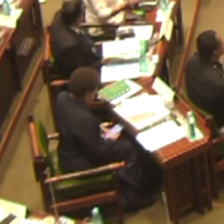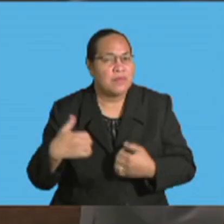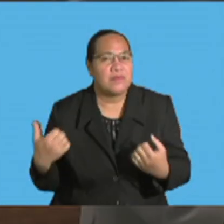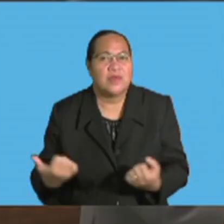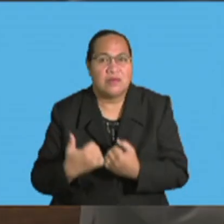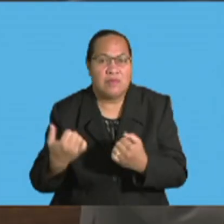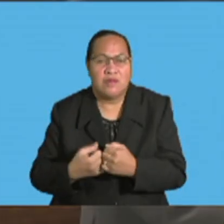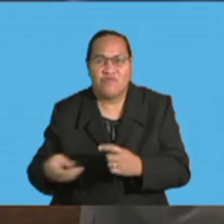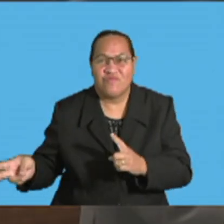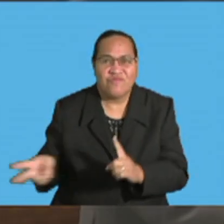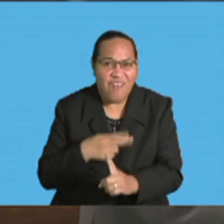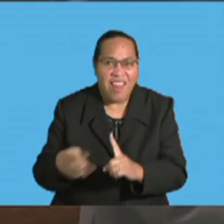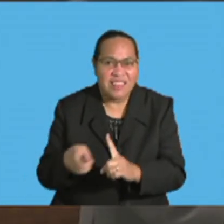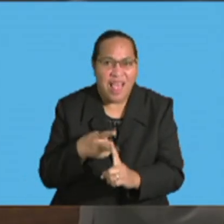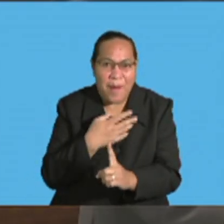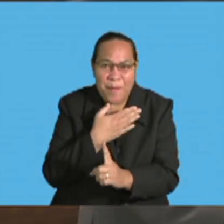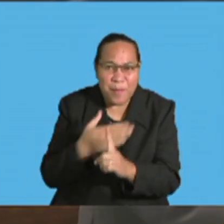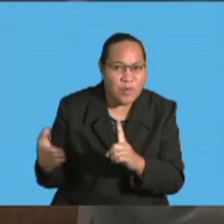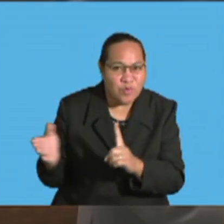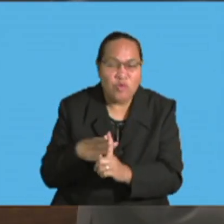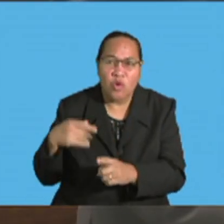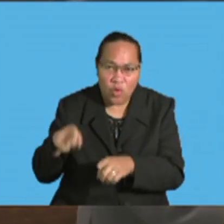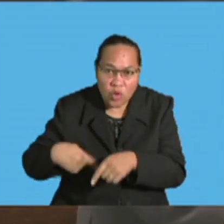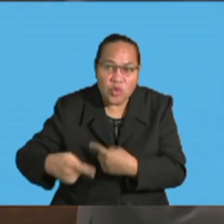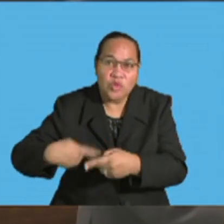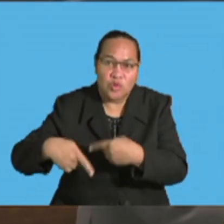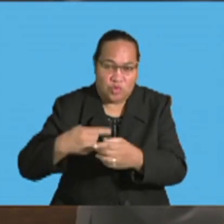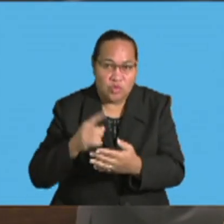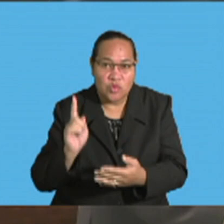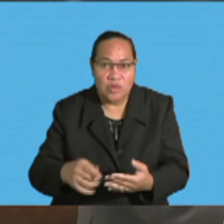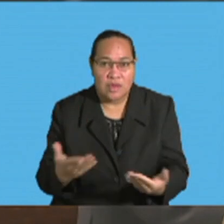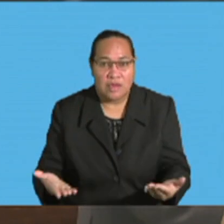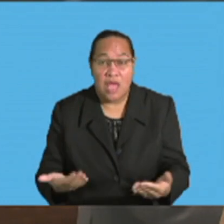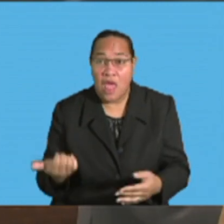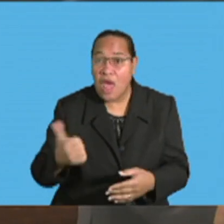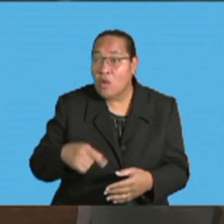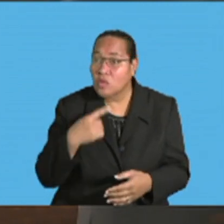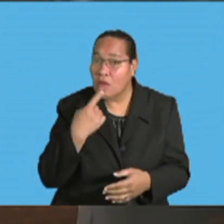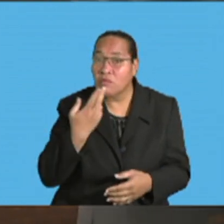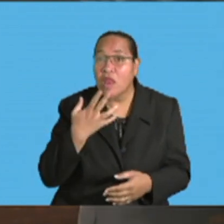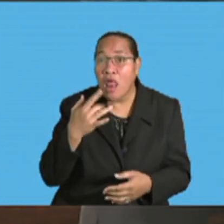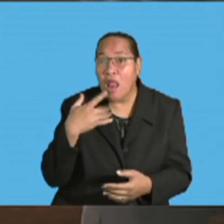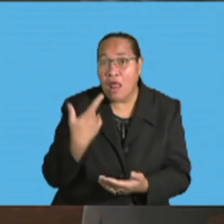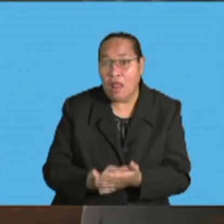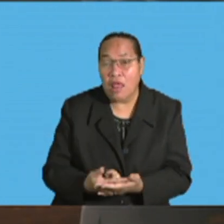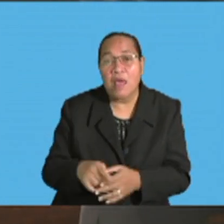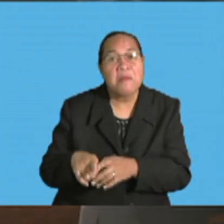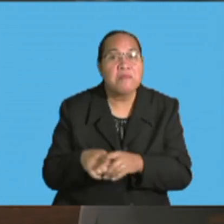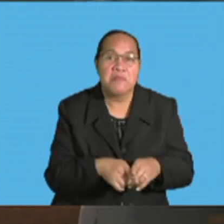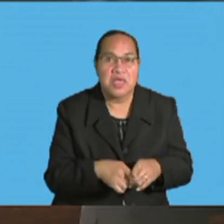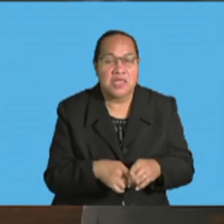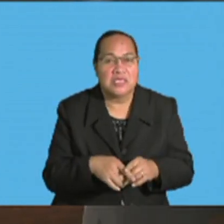abuse perpetuates to this very day. Anyone who rejects the truth stands in denial of the